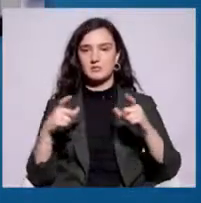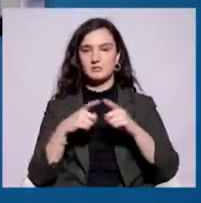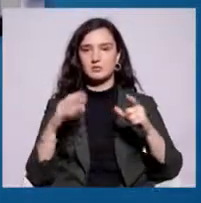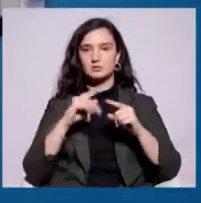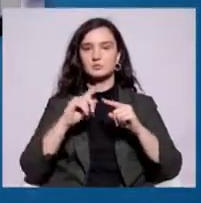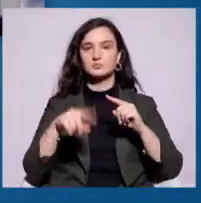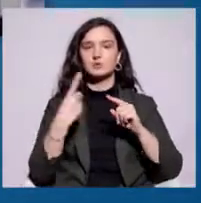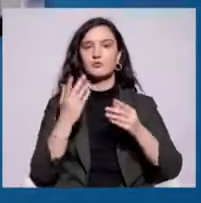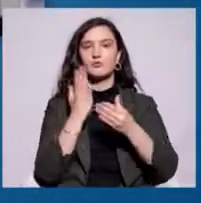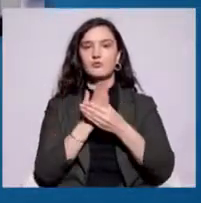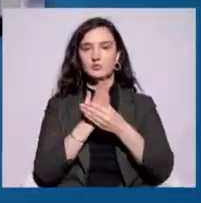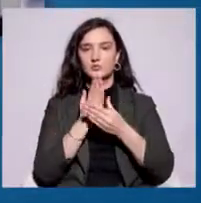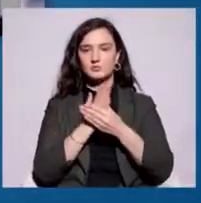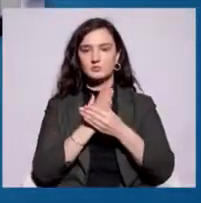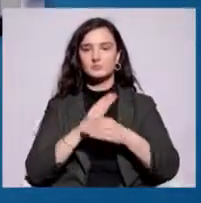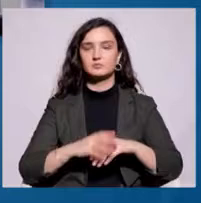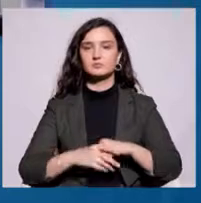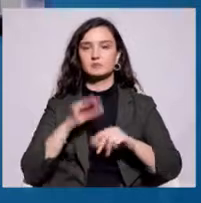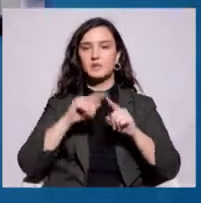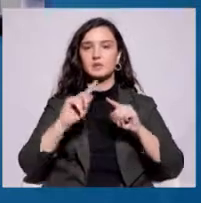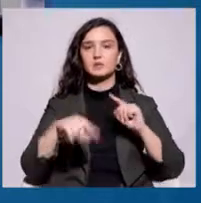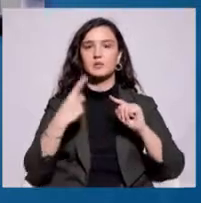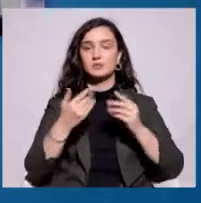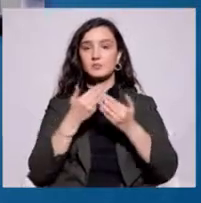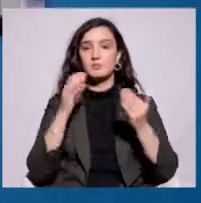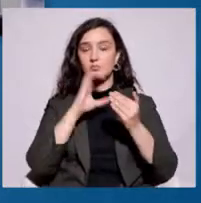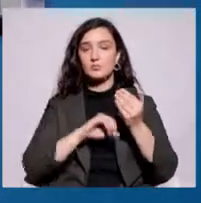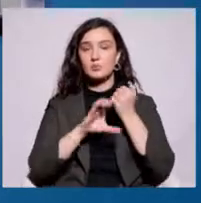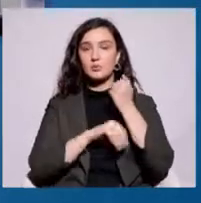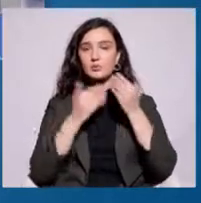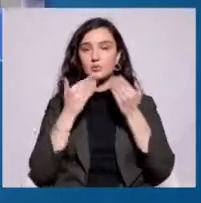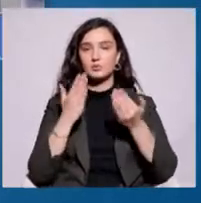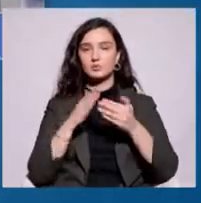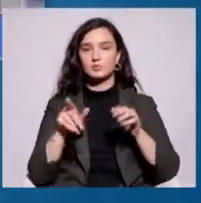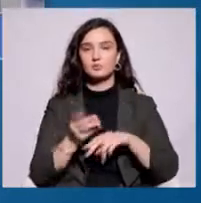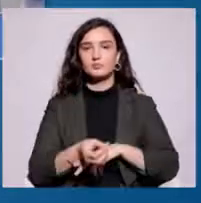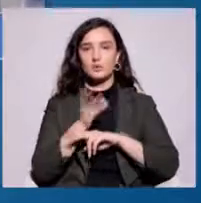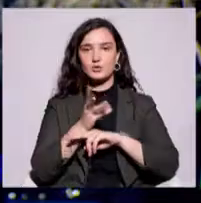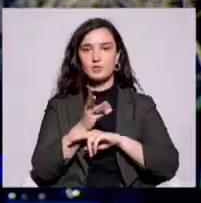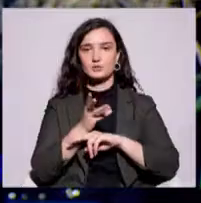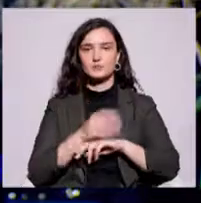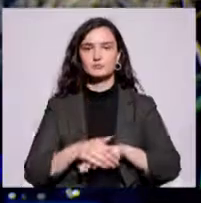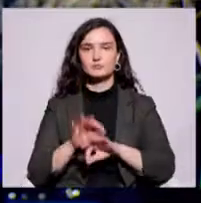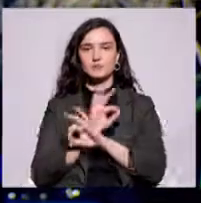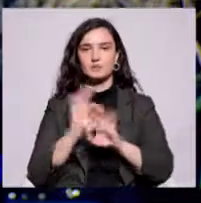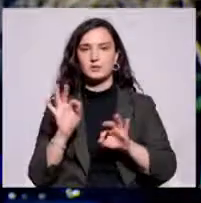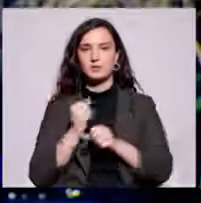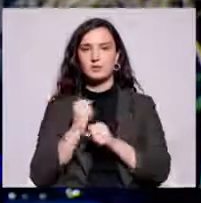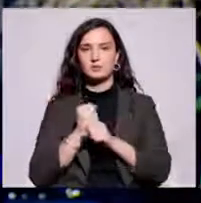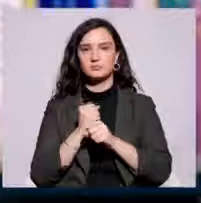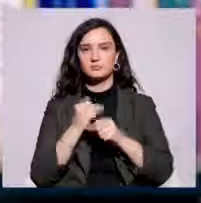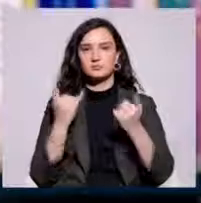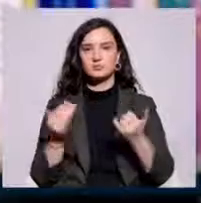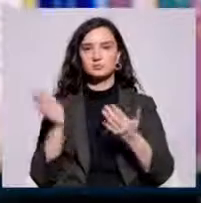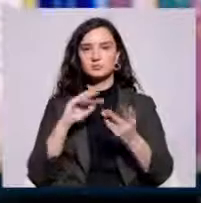And the next one is folder. And the last one is projector. Great job. So